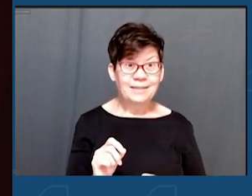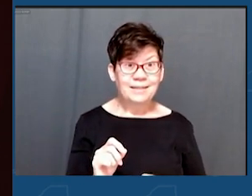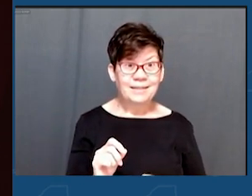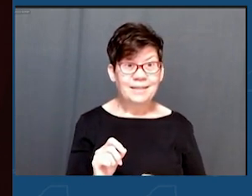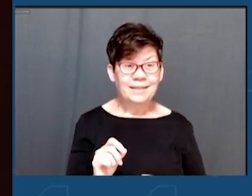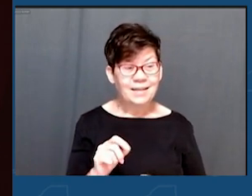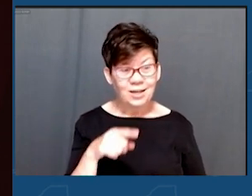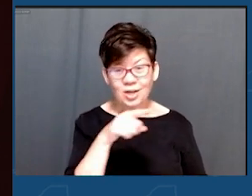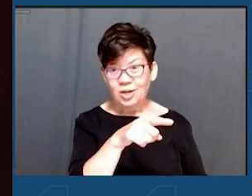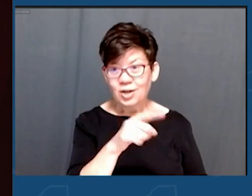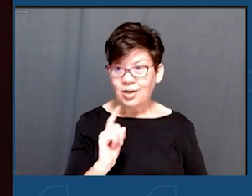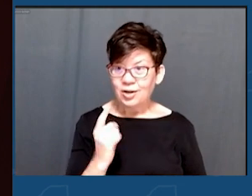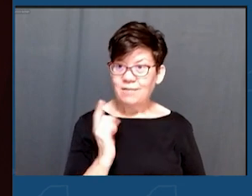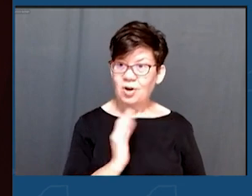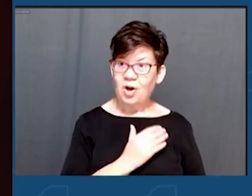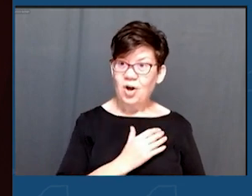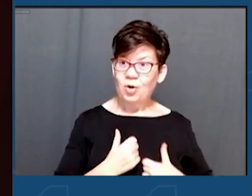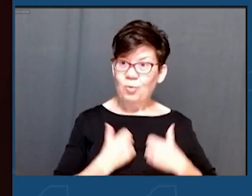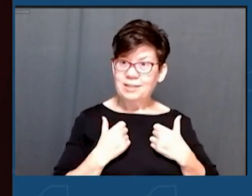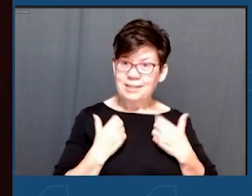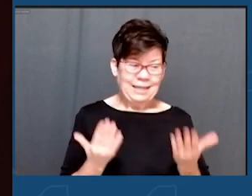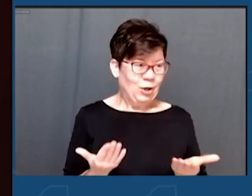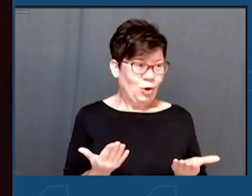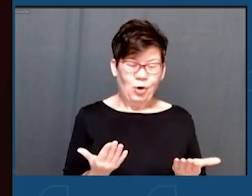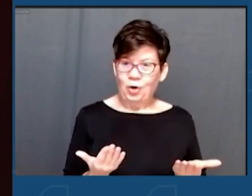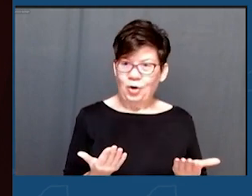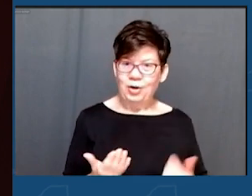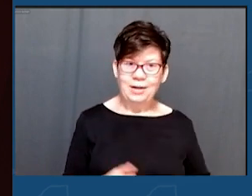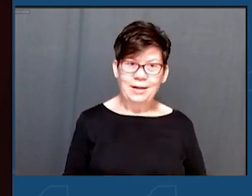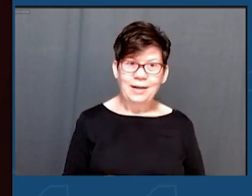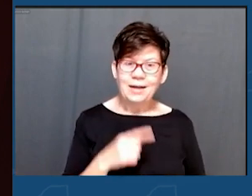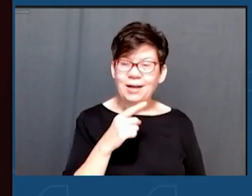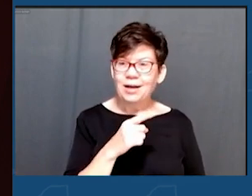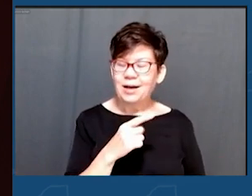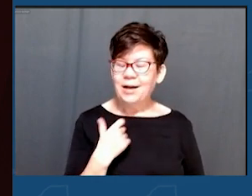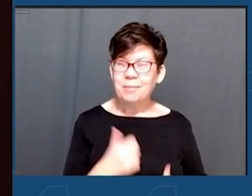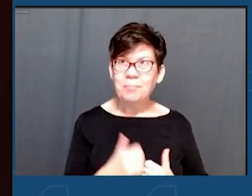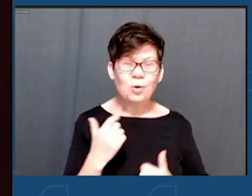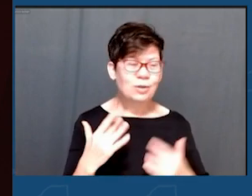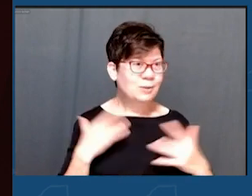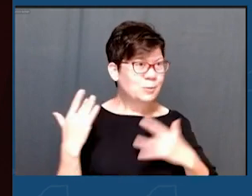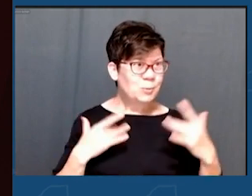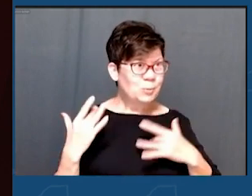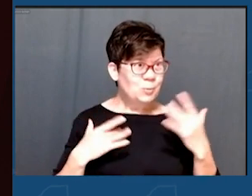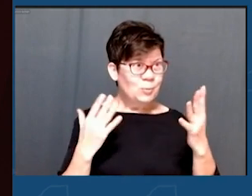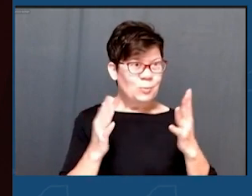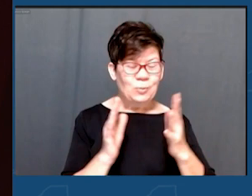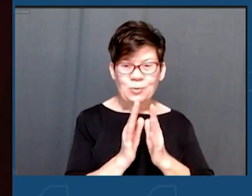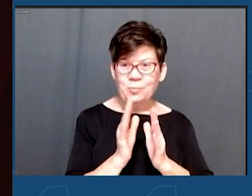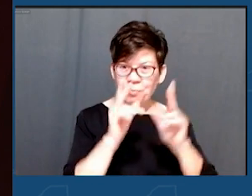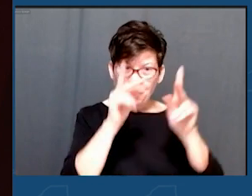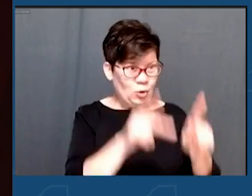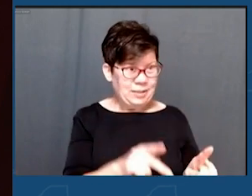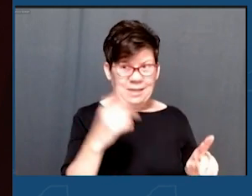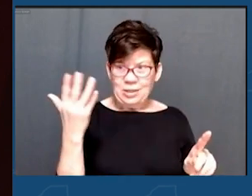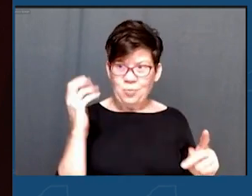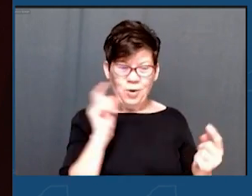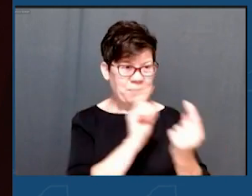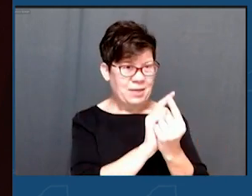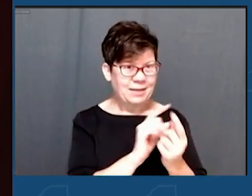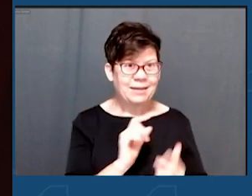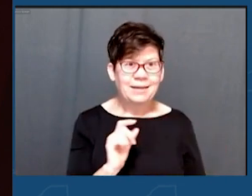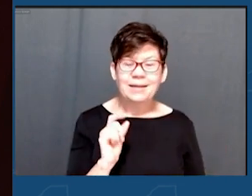She is one of our residents here. And she is the most enthusiastic person you'll ever want to meet. If you're ever